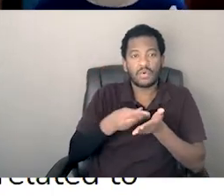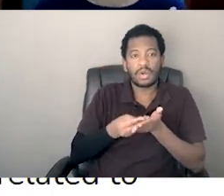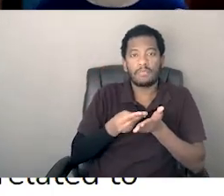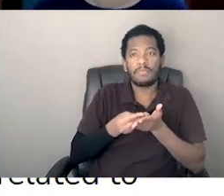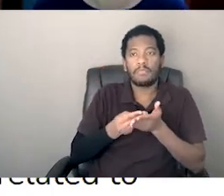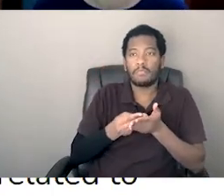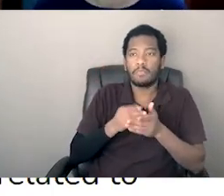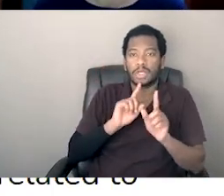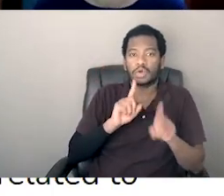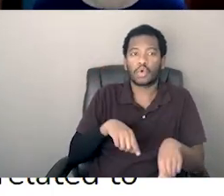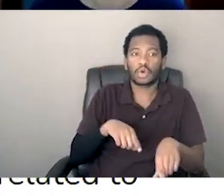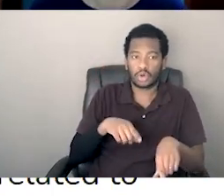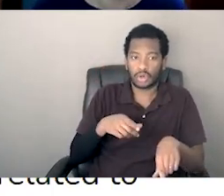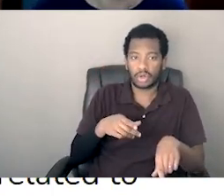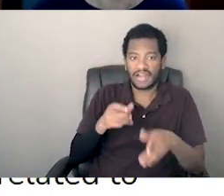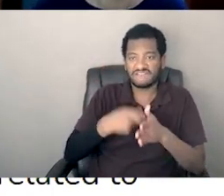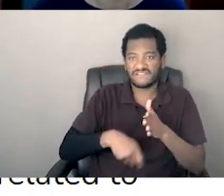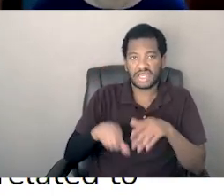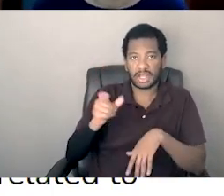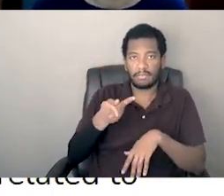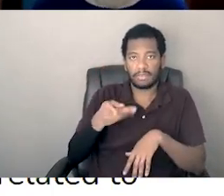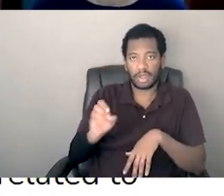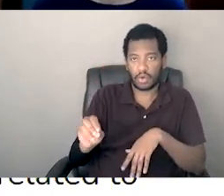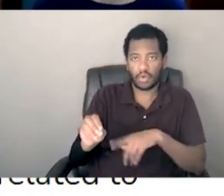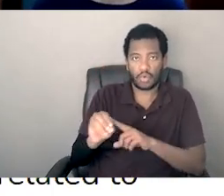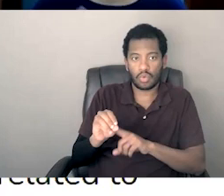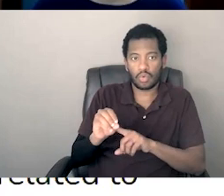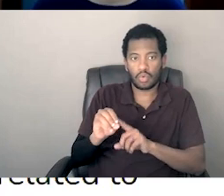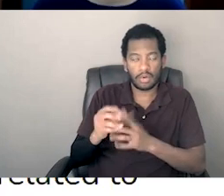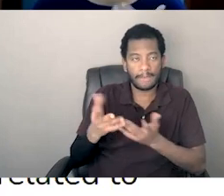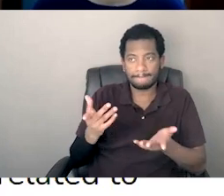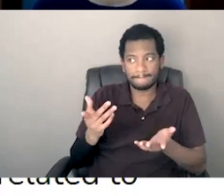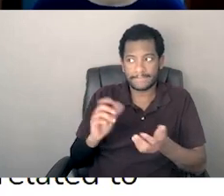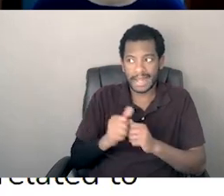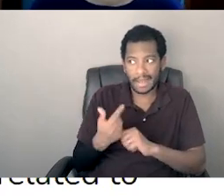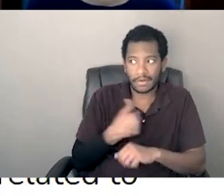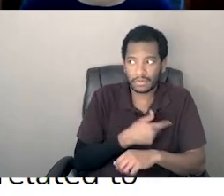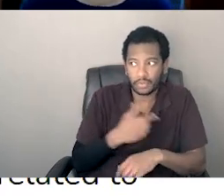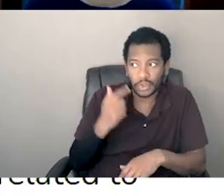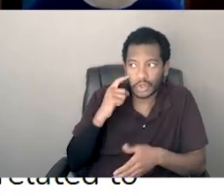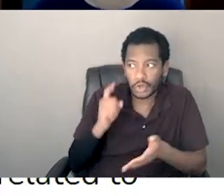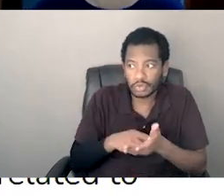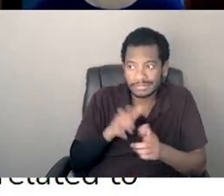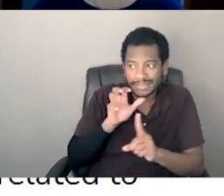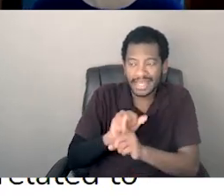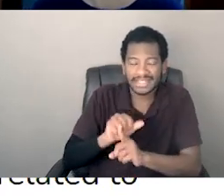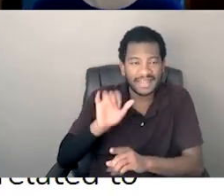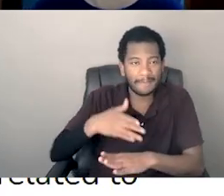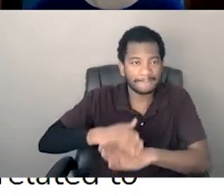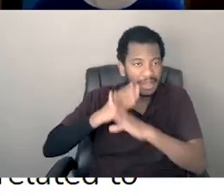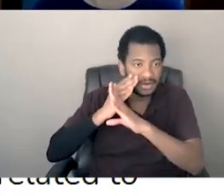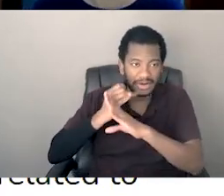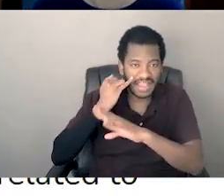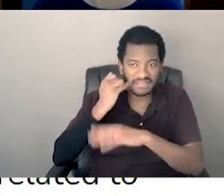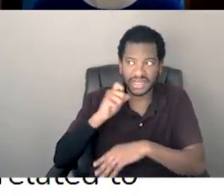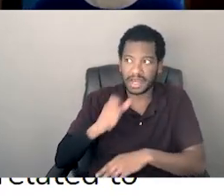barrier unless, how will we notice if it's a barrier unless we're collecting and deliberately collecting data on the trade-offs